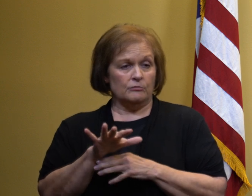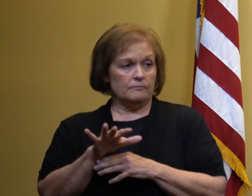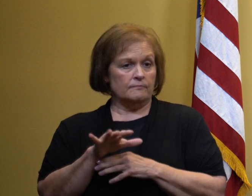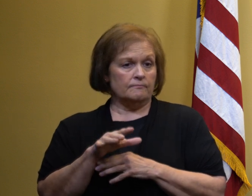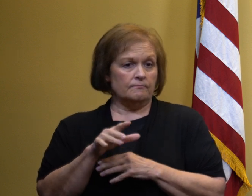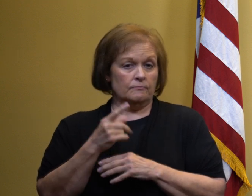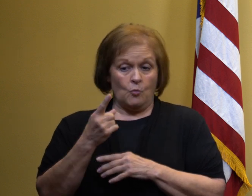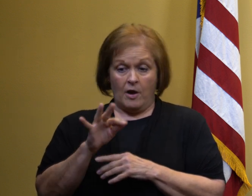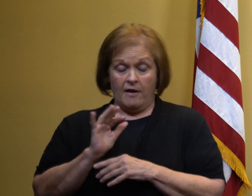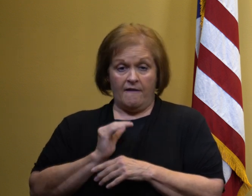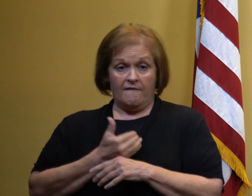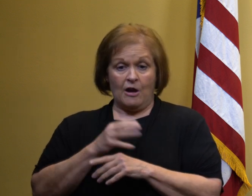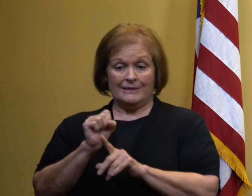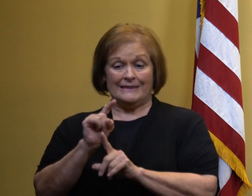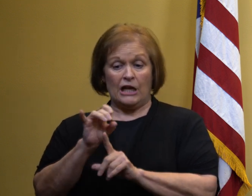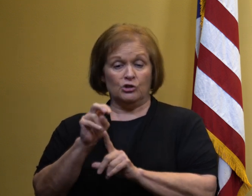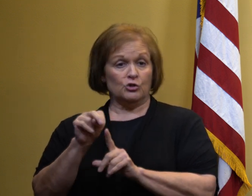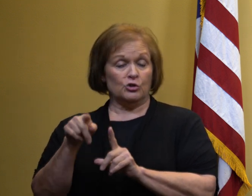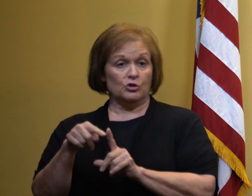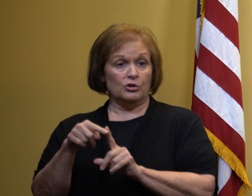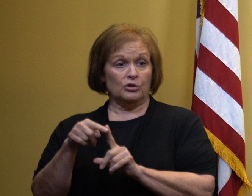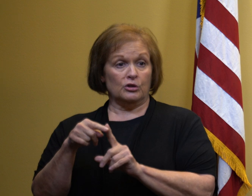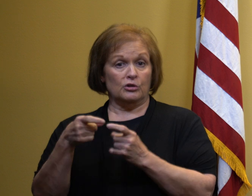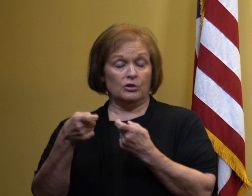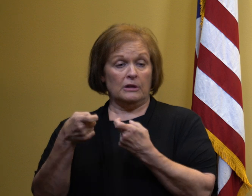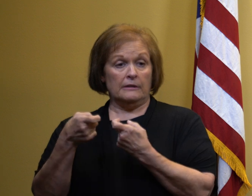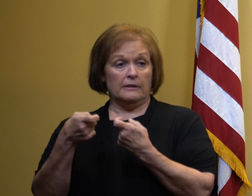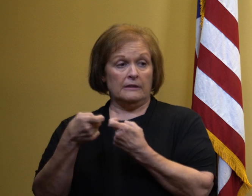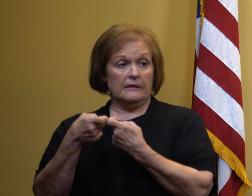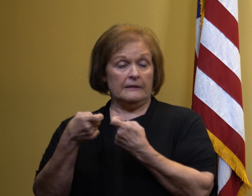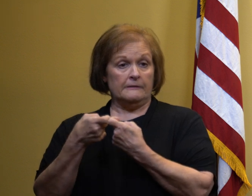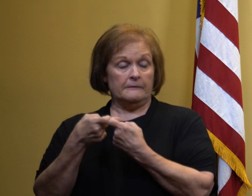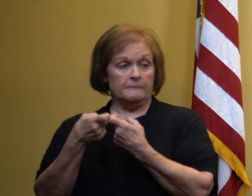our stations tripped off as it relates to, I